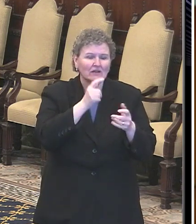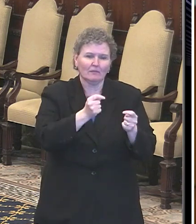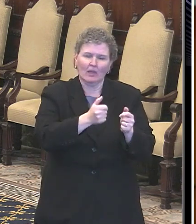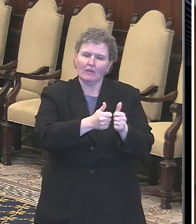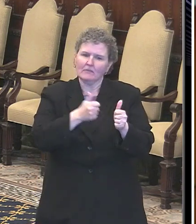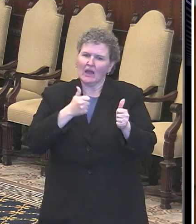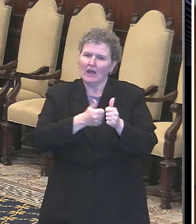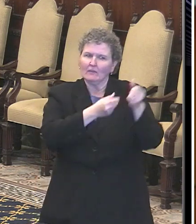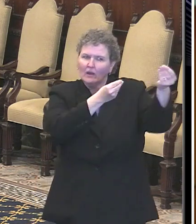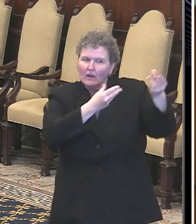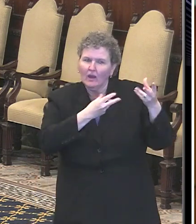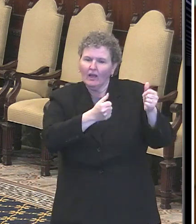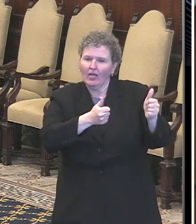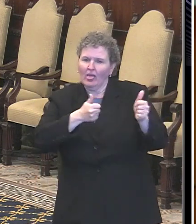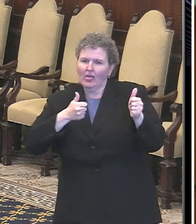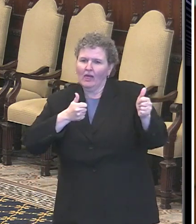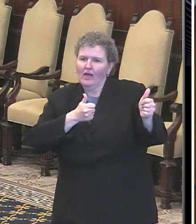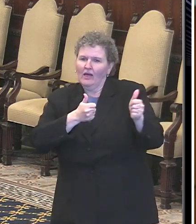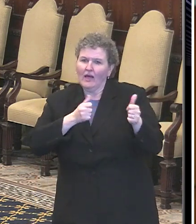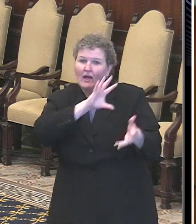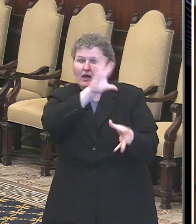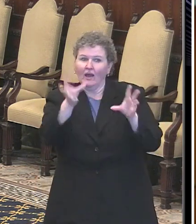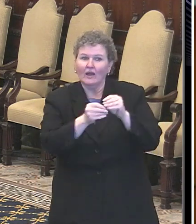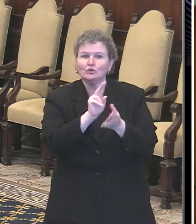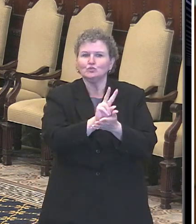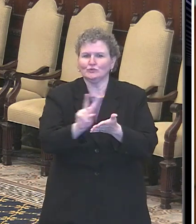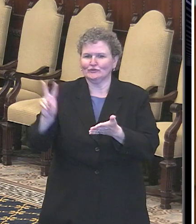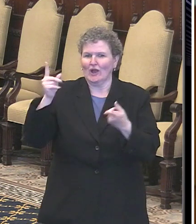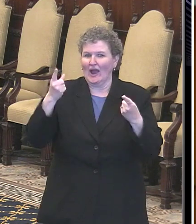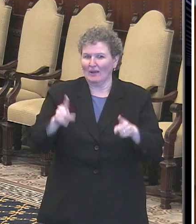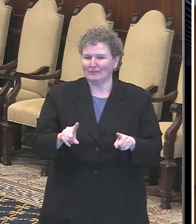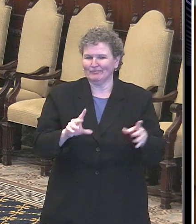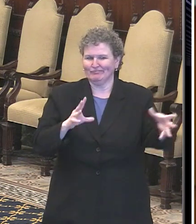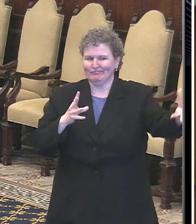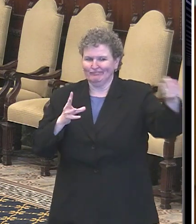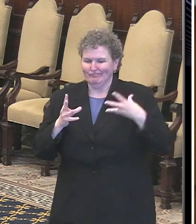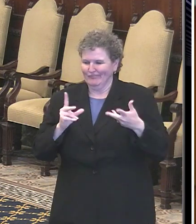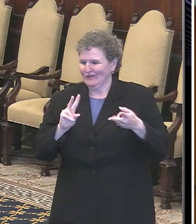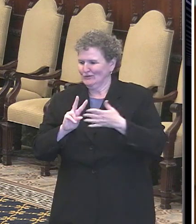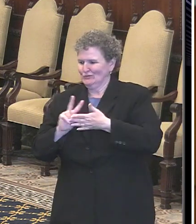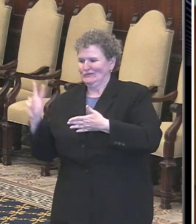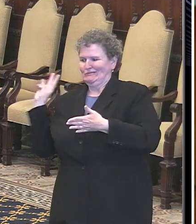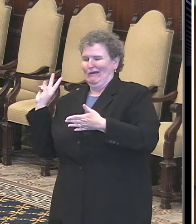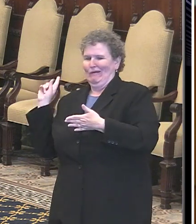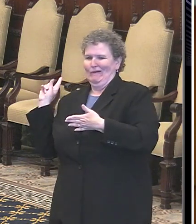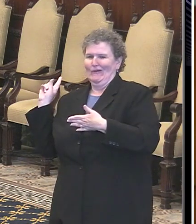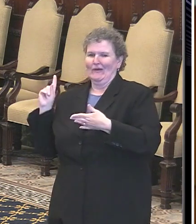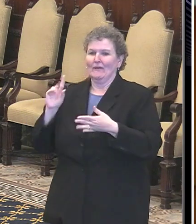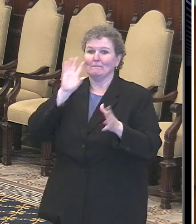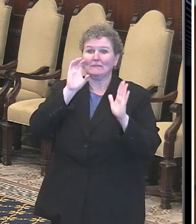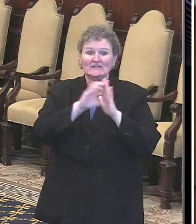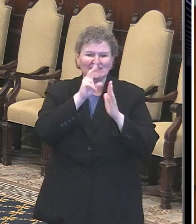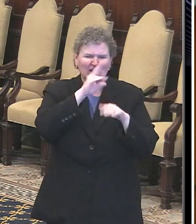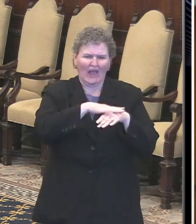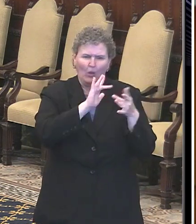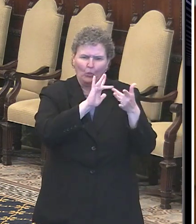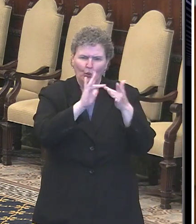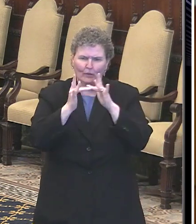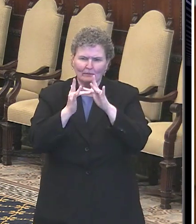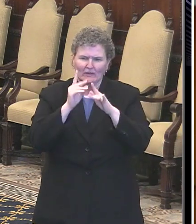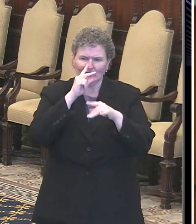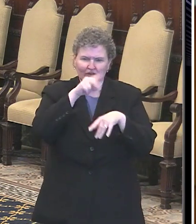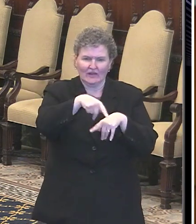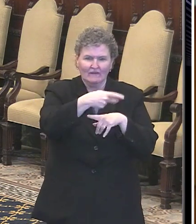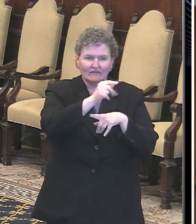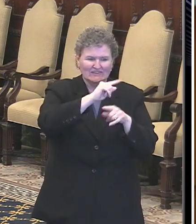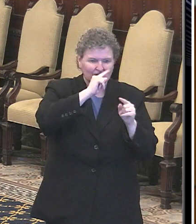occurred up to 2 weeks ago. So again, with the situation with cases, look at the graph on our website and you get an overall sense of trends in deaths.